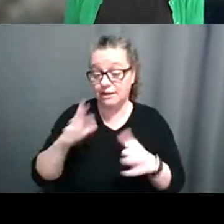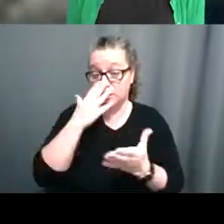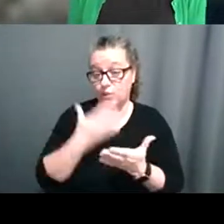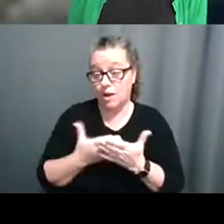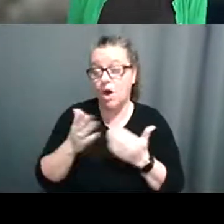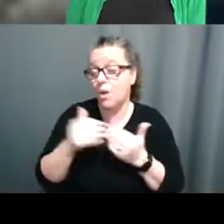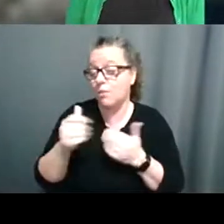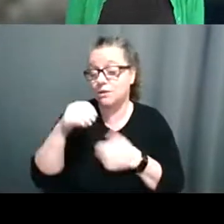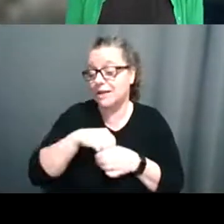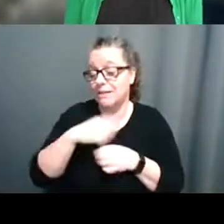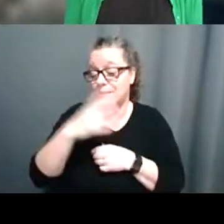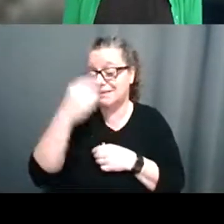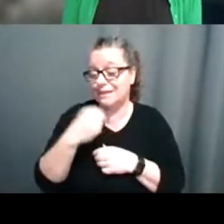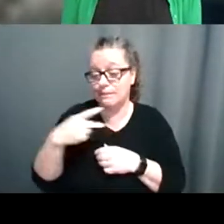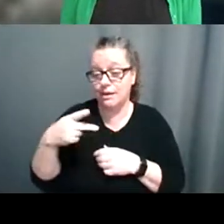sleep, pivot tables.